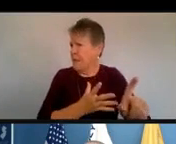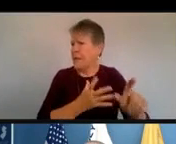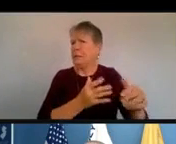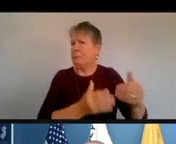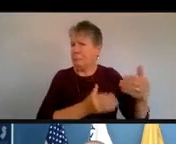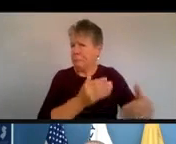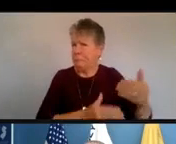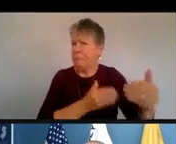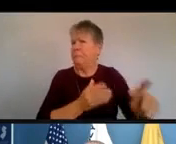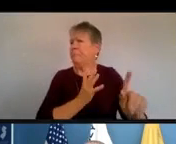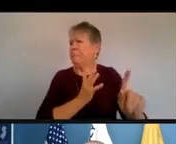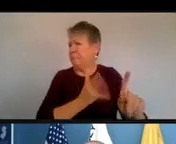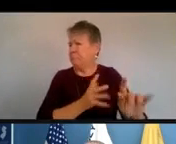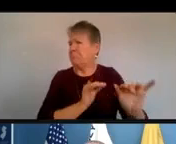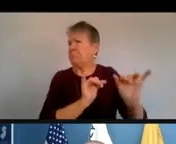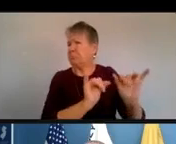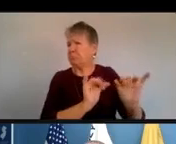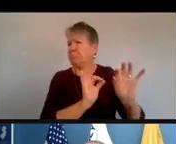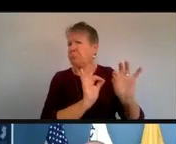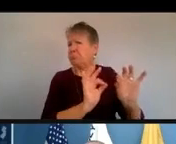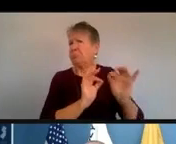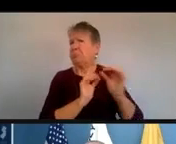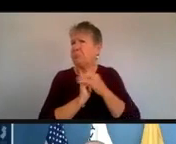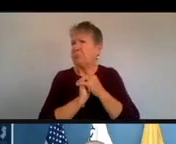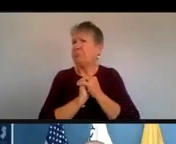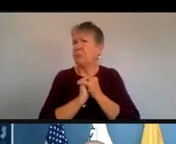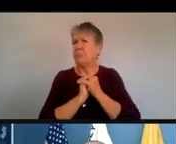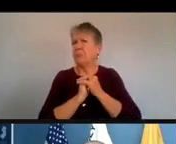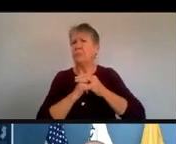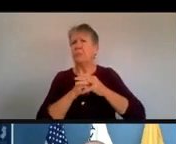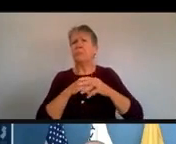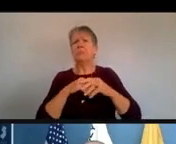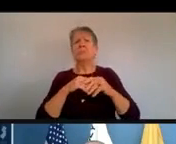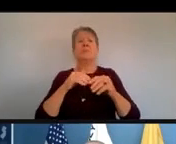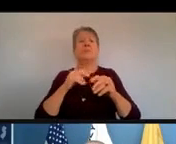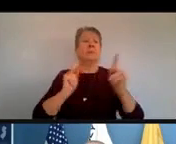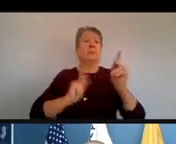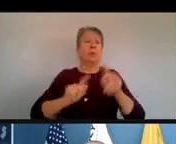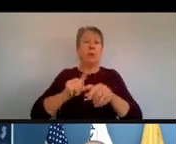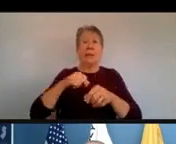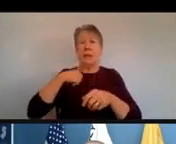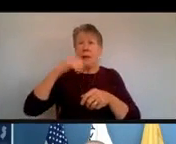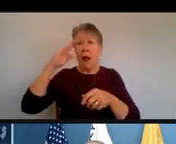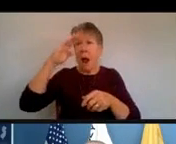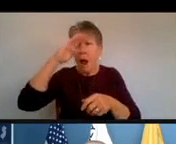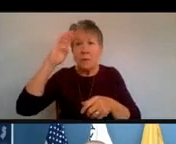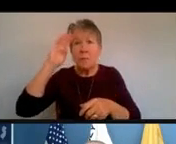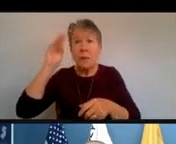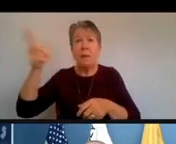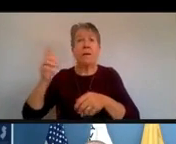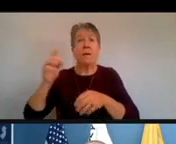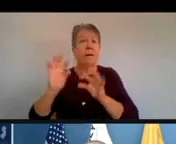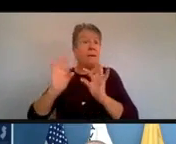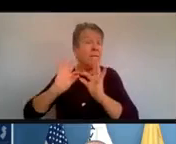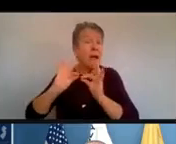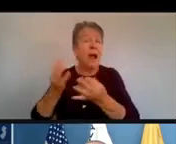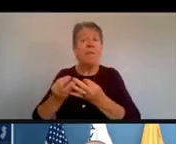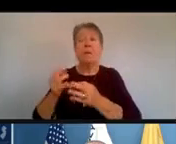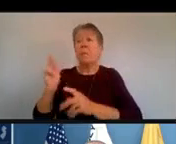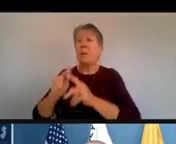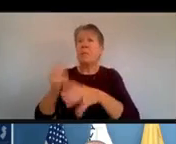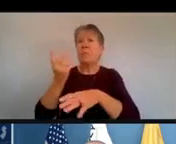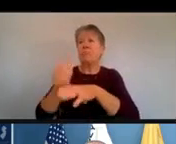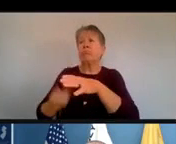hospital, and certainly the families of the loved ones who we've lost in their memories. Let's all make sure we do this for